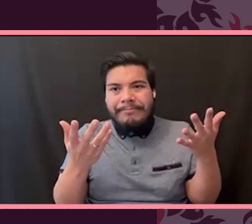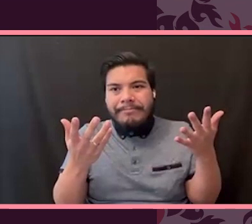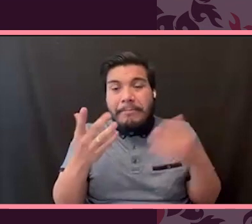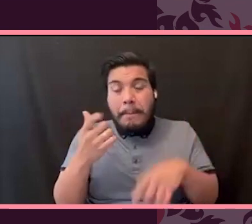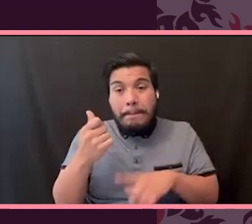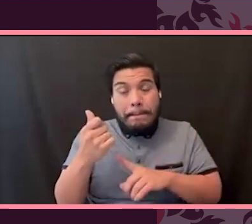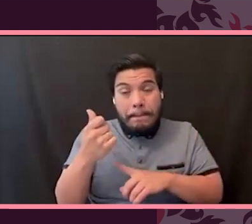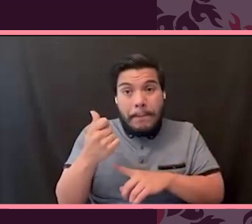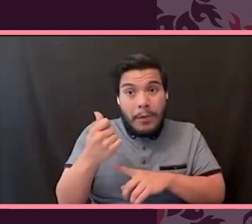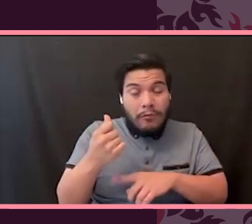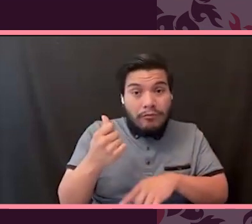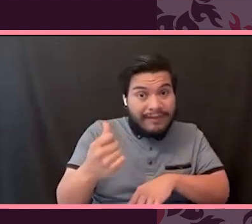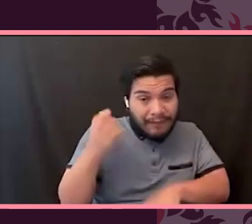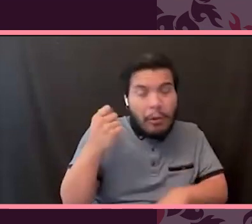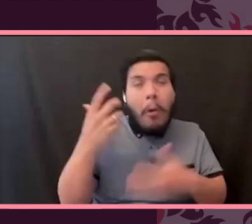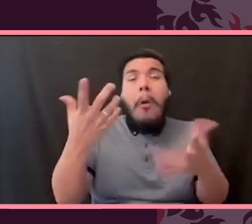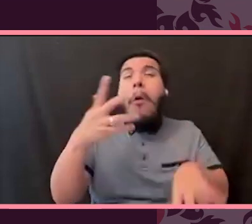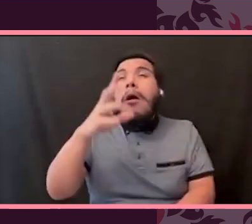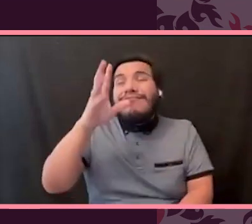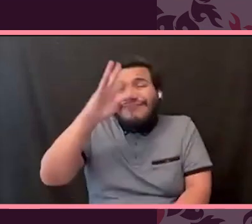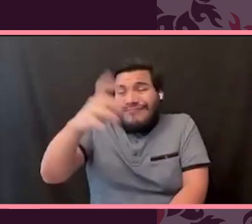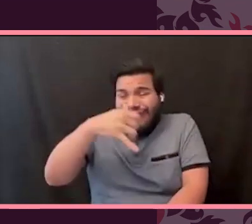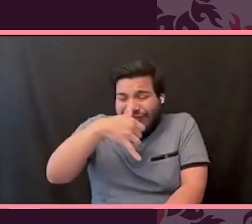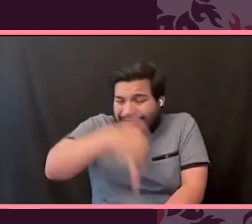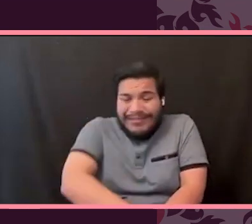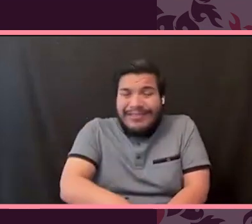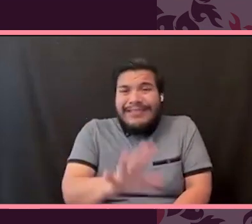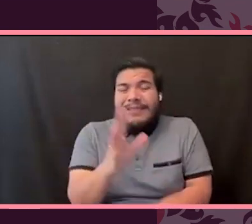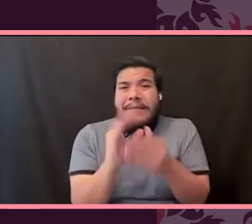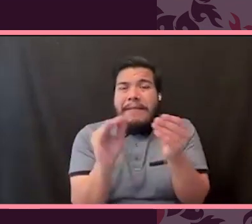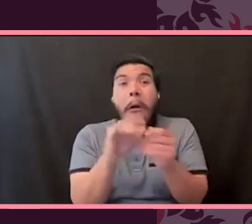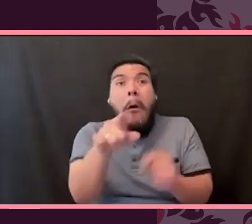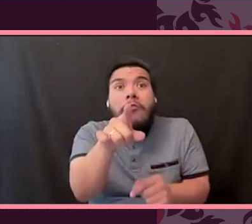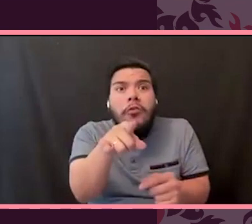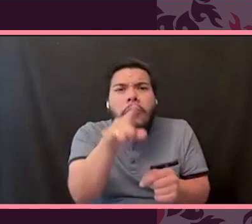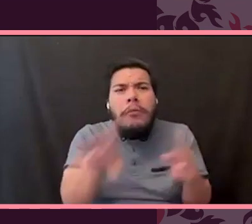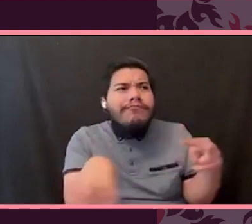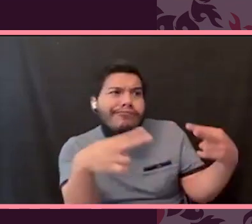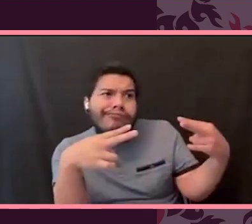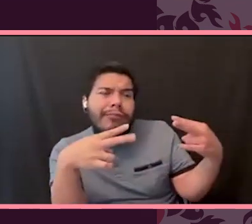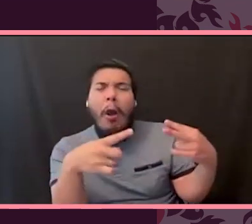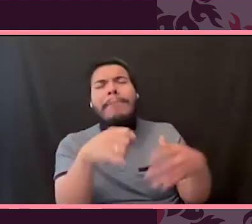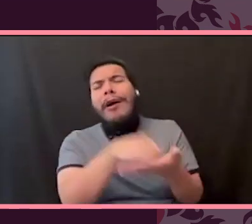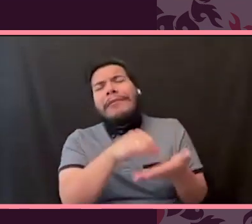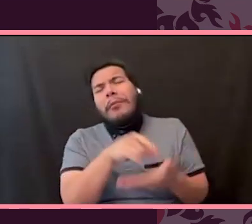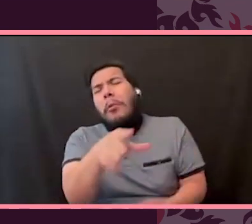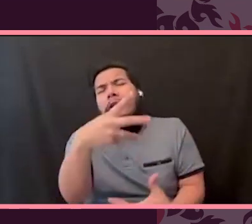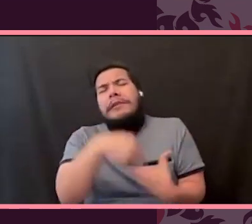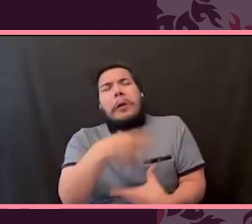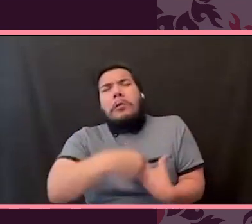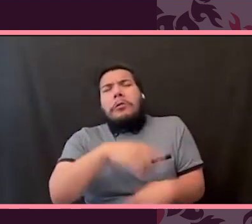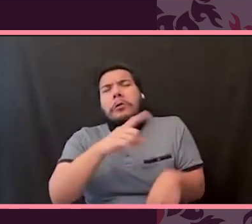refused, or say the most ridiculous, absurd things like, oh, you made eye contact, you couldn't possibly be autistic, or